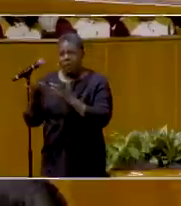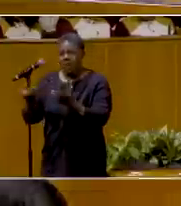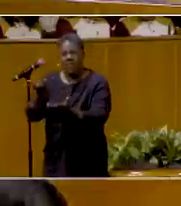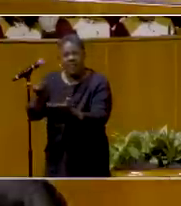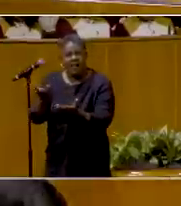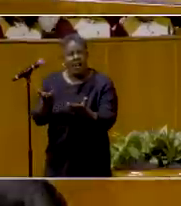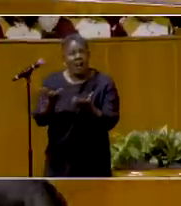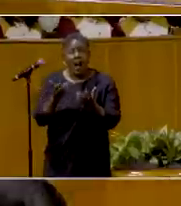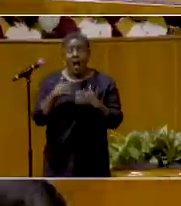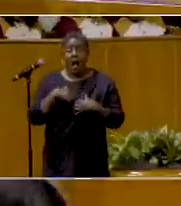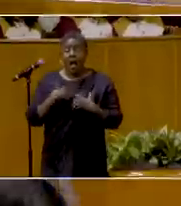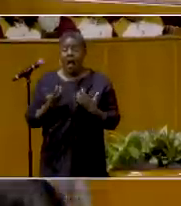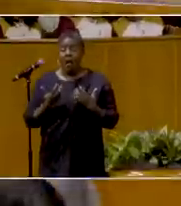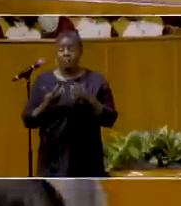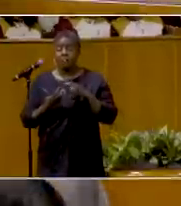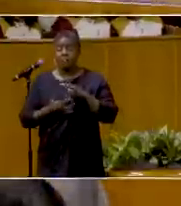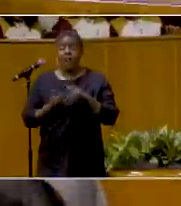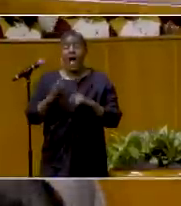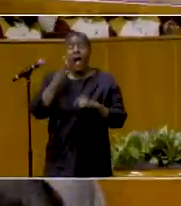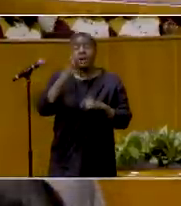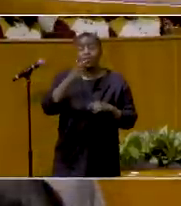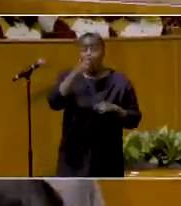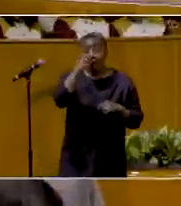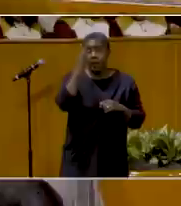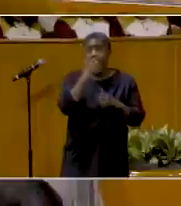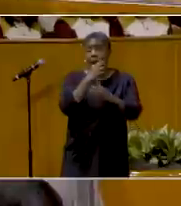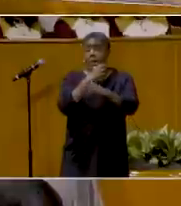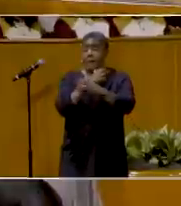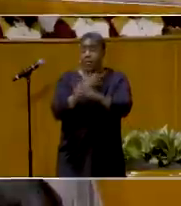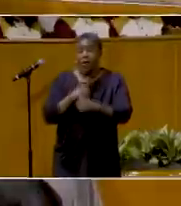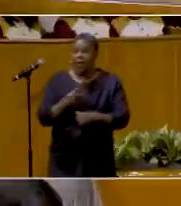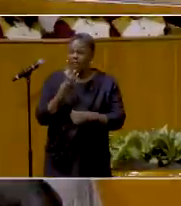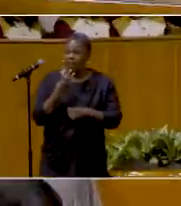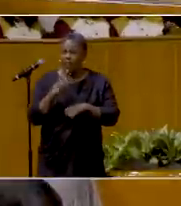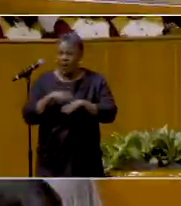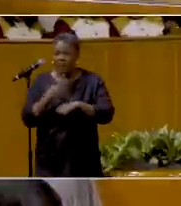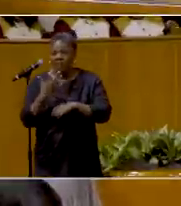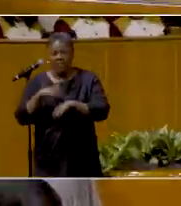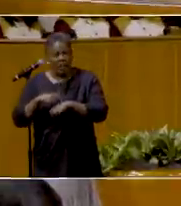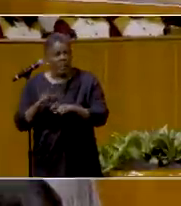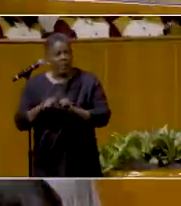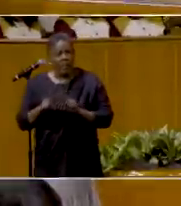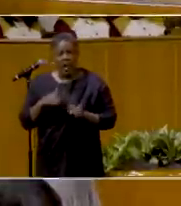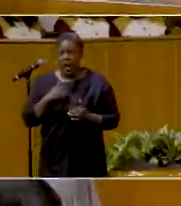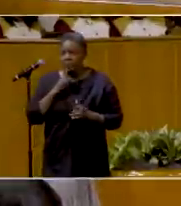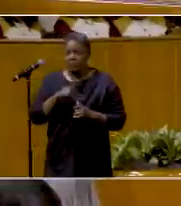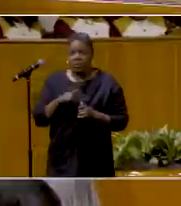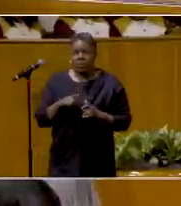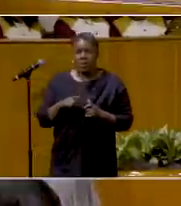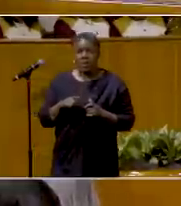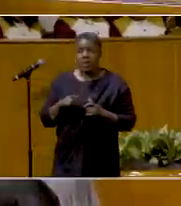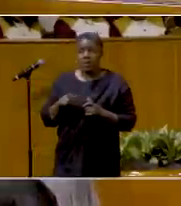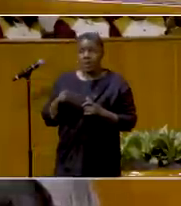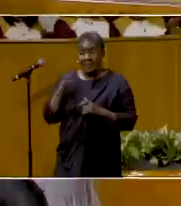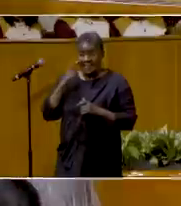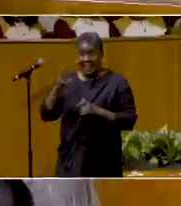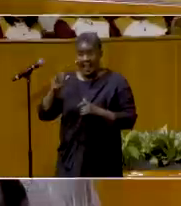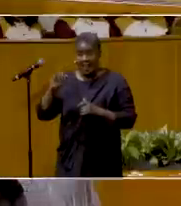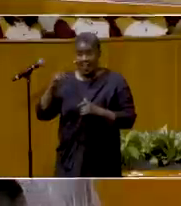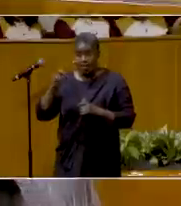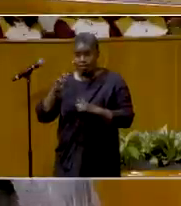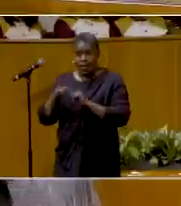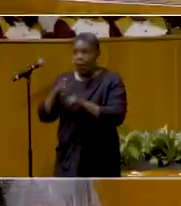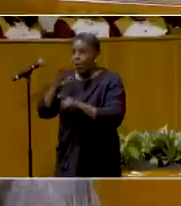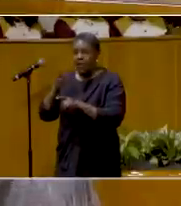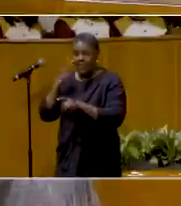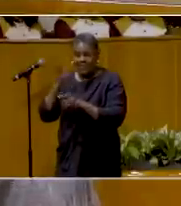I mean, I'm mad. I saw Black Panther like four or five times. I don't want to see Avengers ever again. I